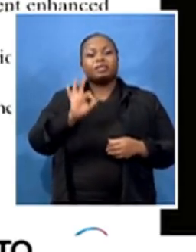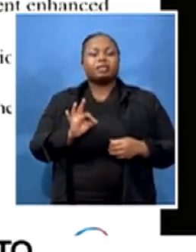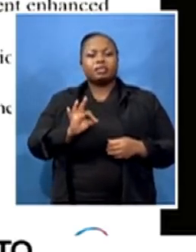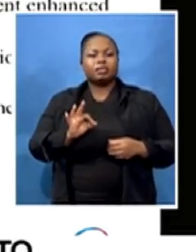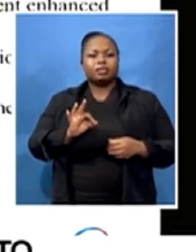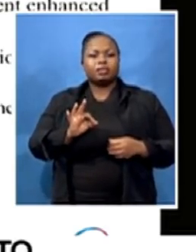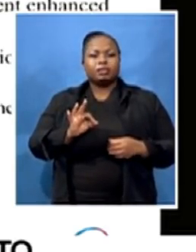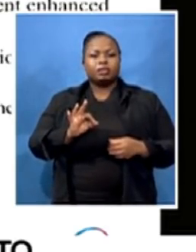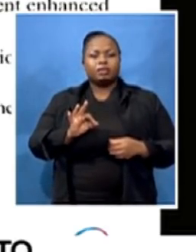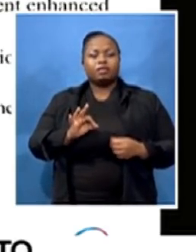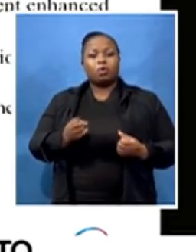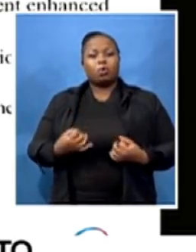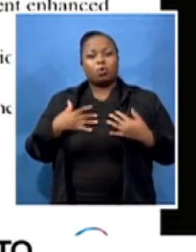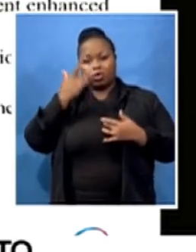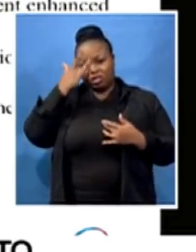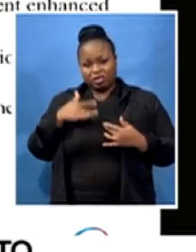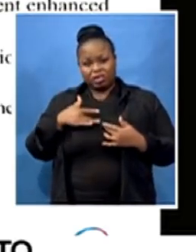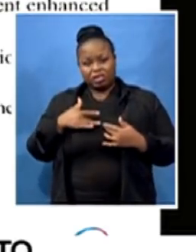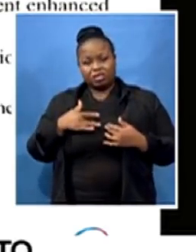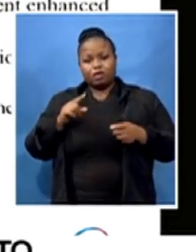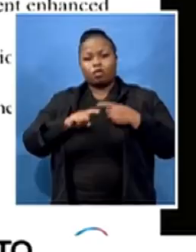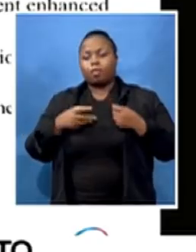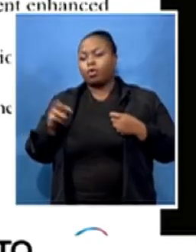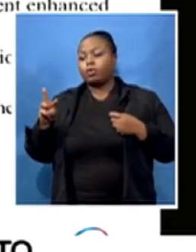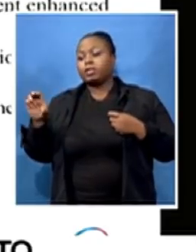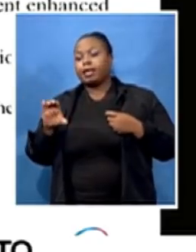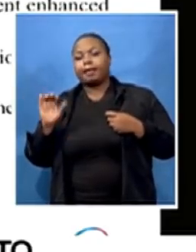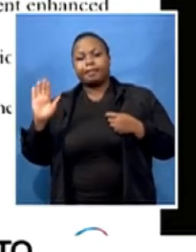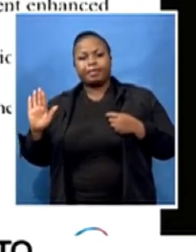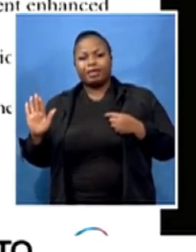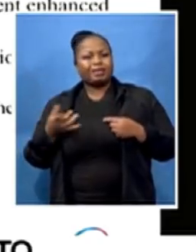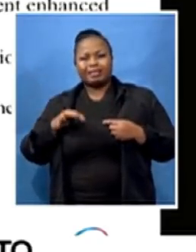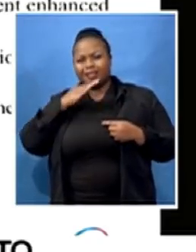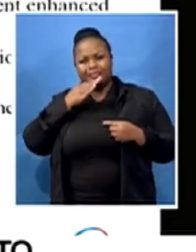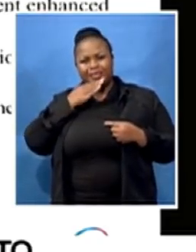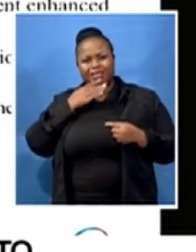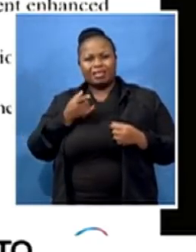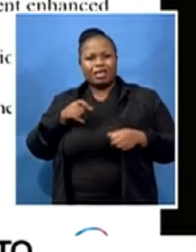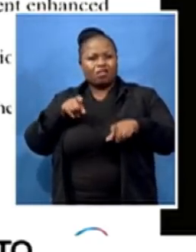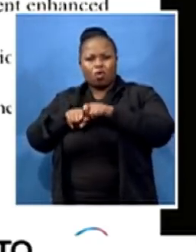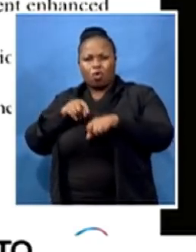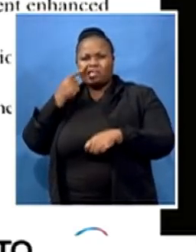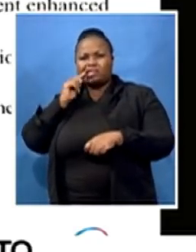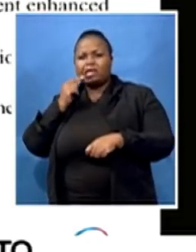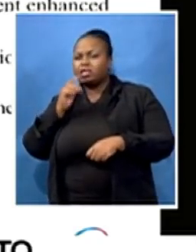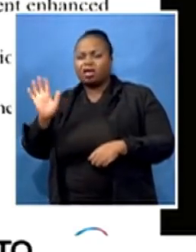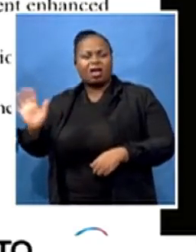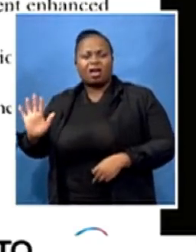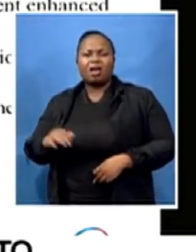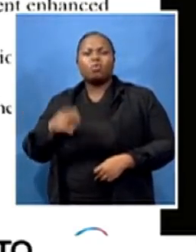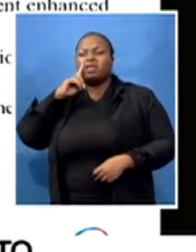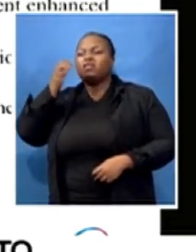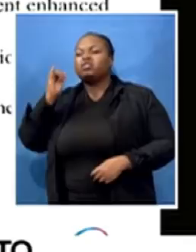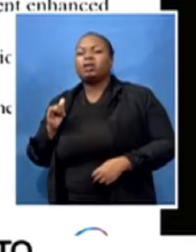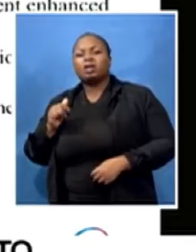from Western Cape. It's got nothing to do with testing. We have checked that, and all the comments, some of the people are making comments are